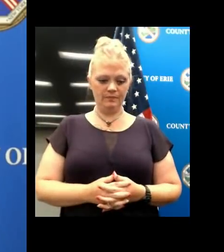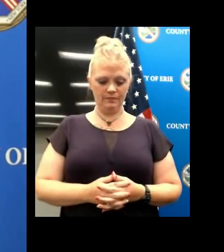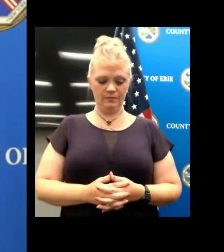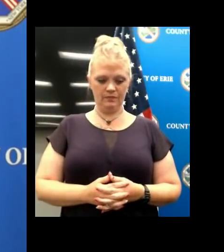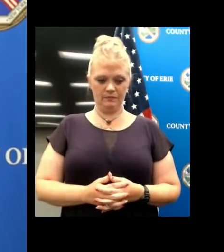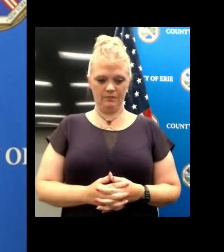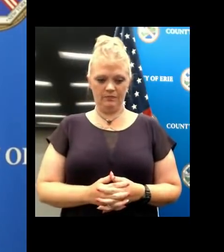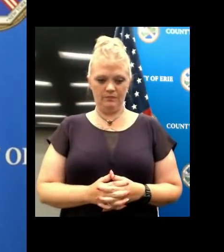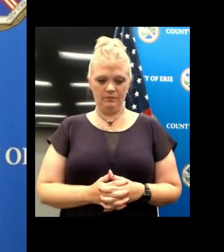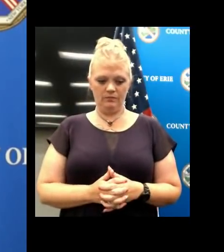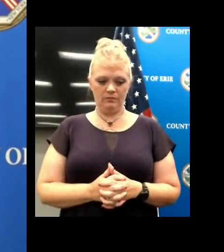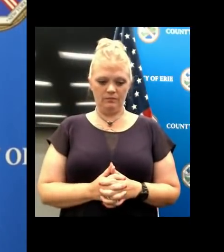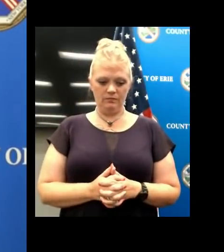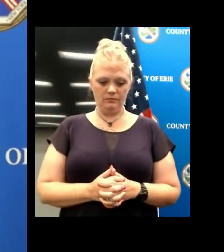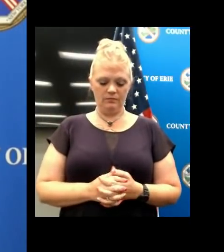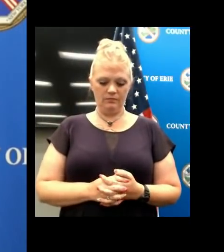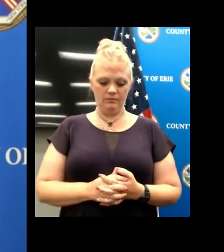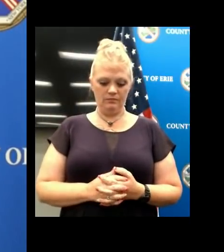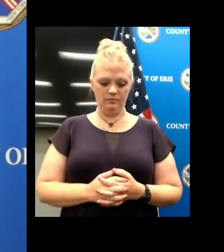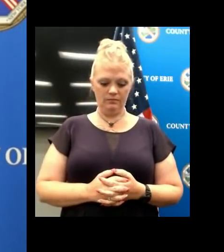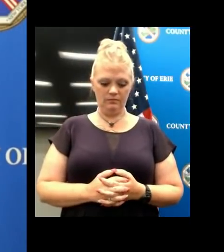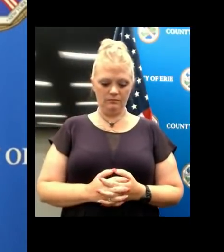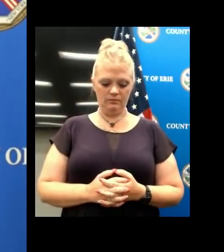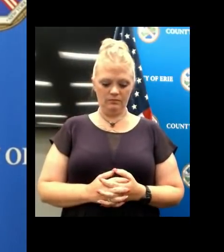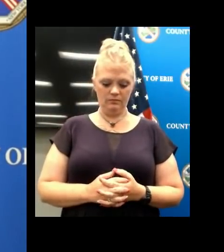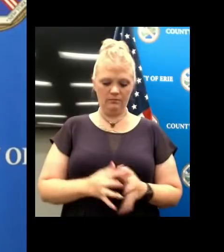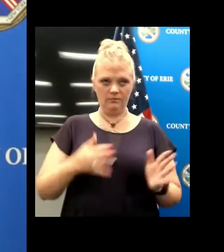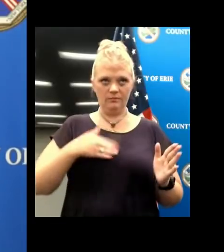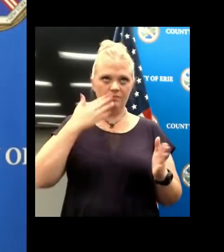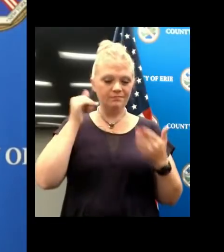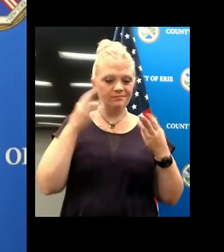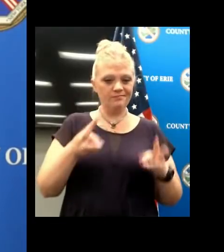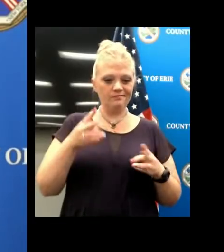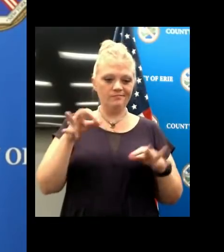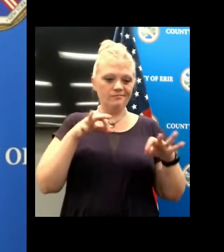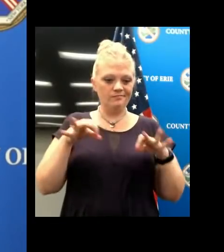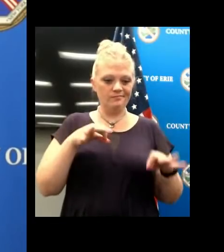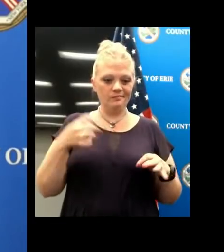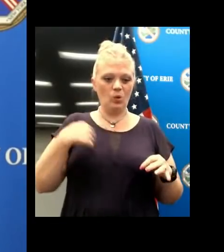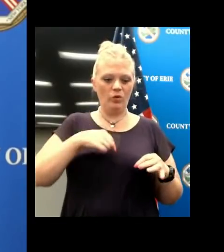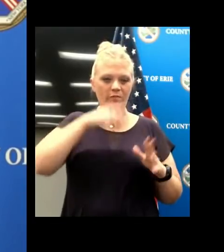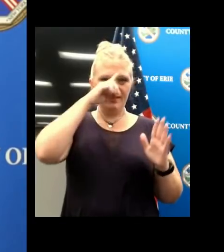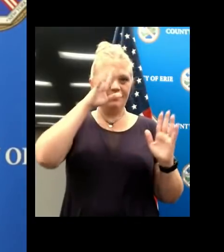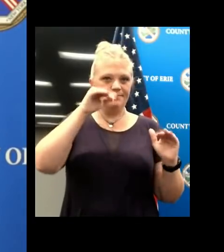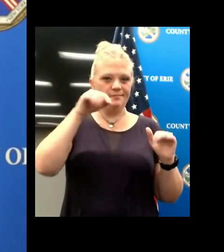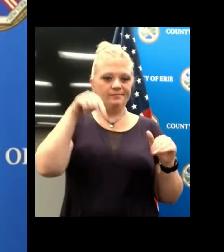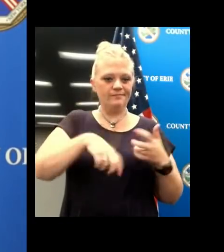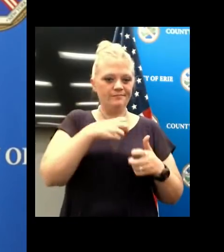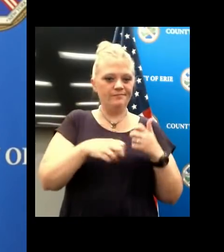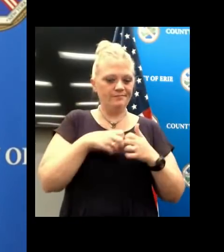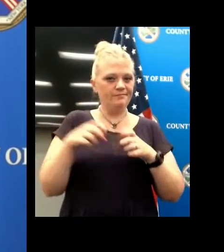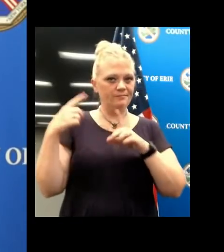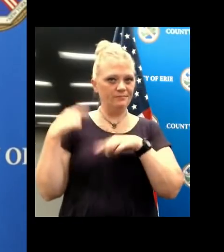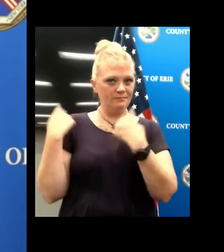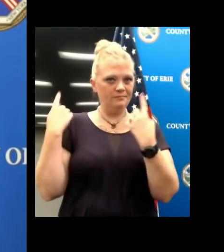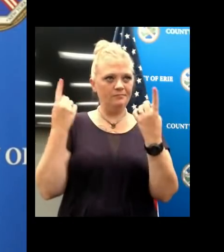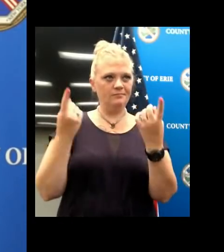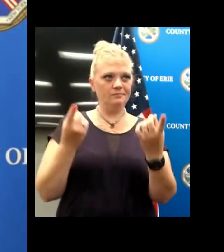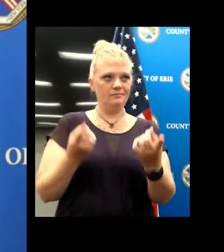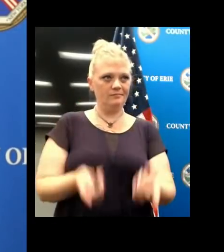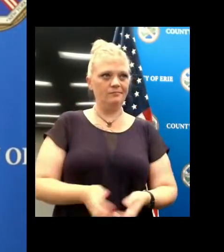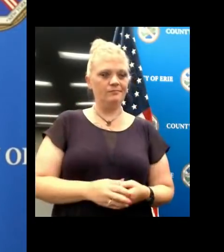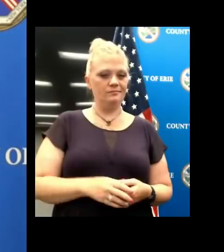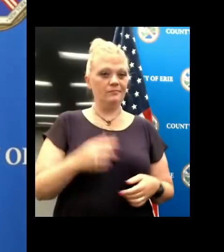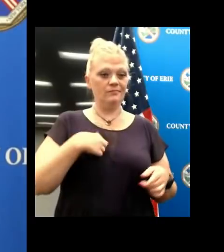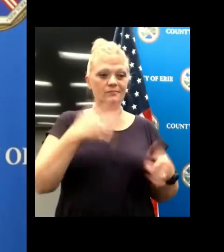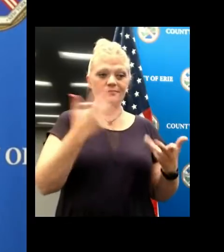This actually, the best way to describe it is we've been anticipating this issue for a while now. I told